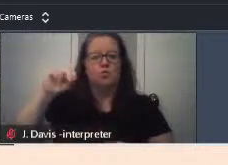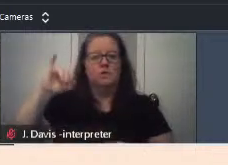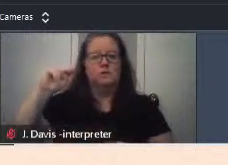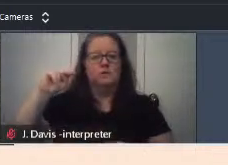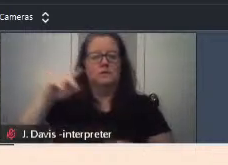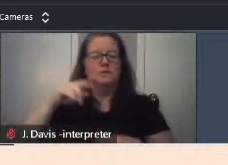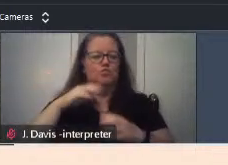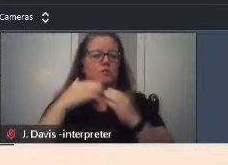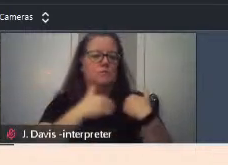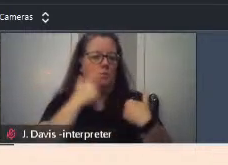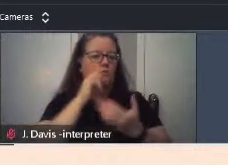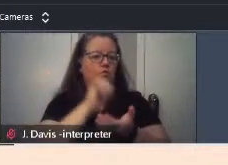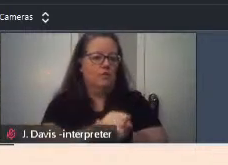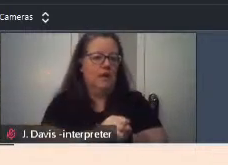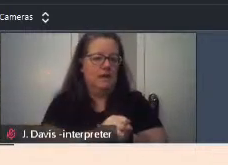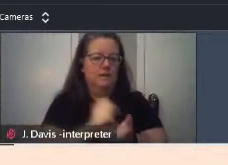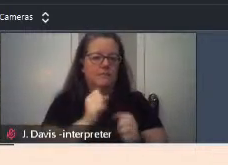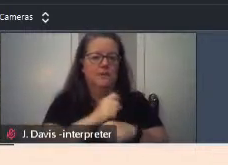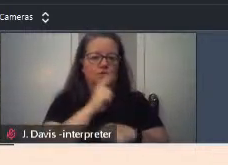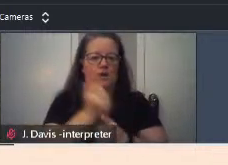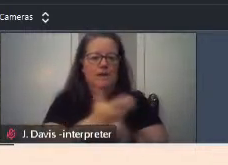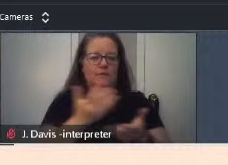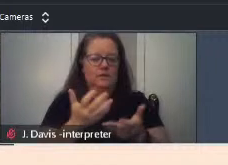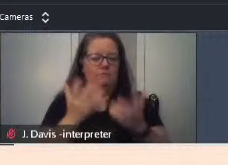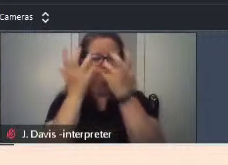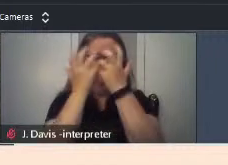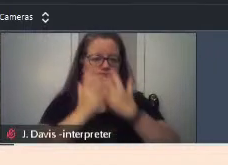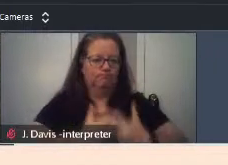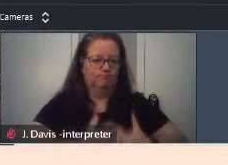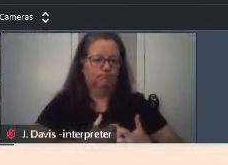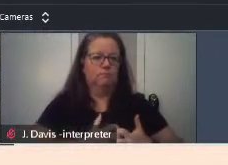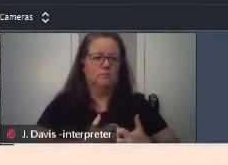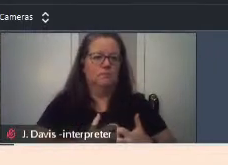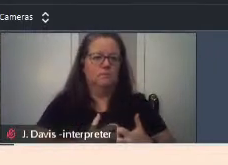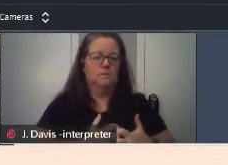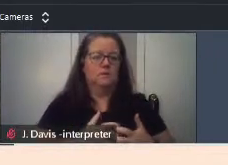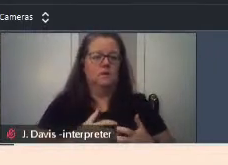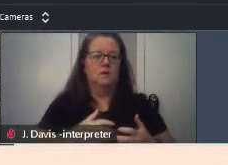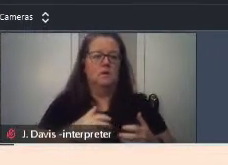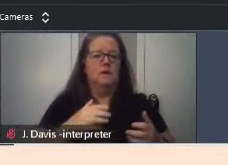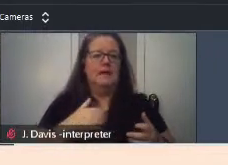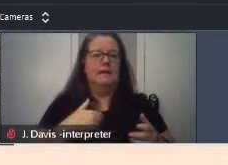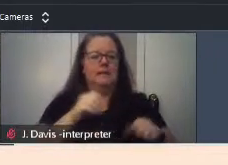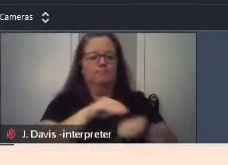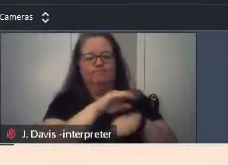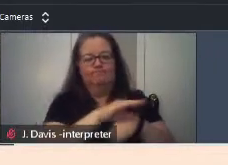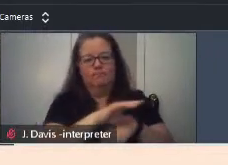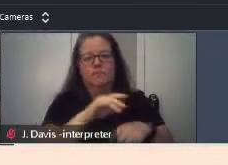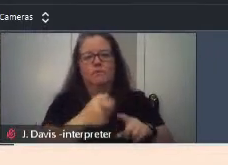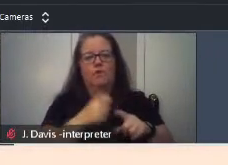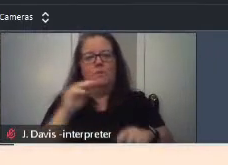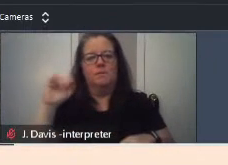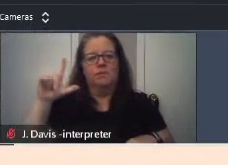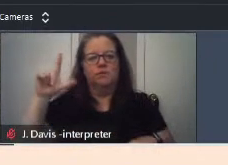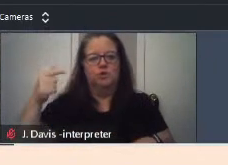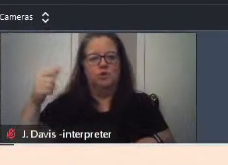make sure that everything's done properly, that MLG&W has got a voice in what goes on with that. Next slide,